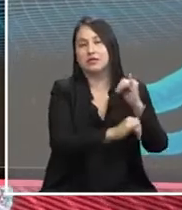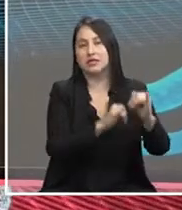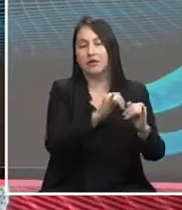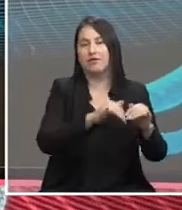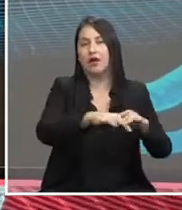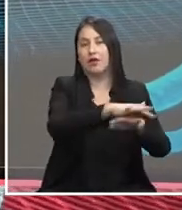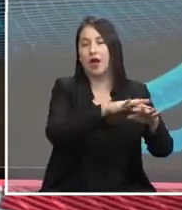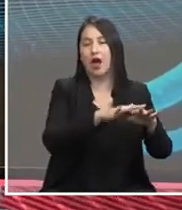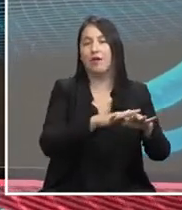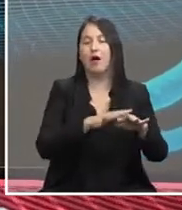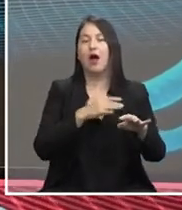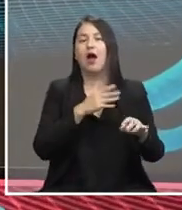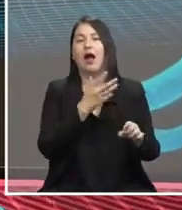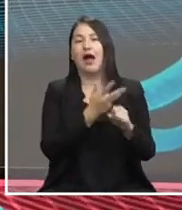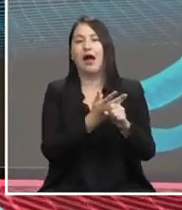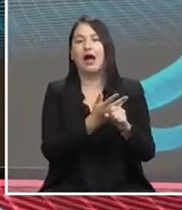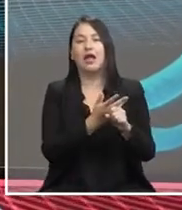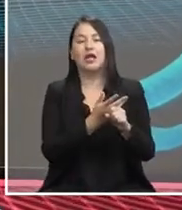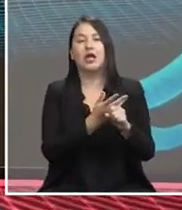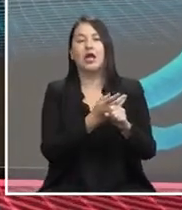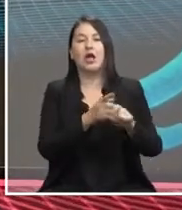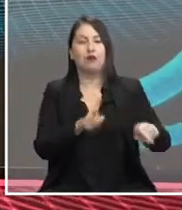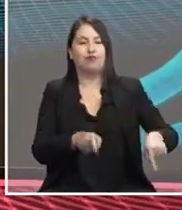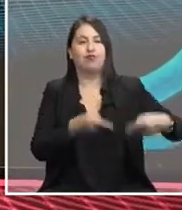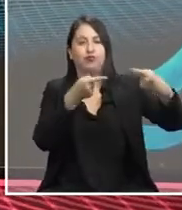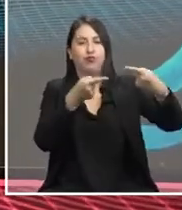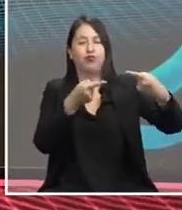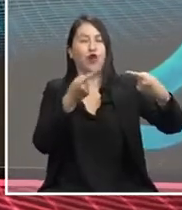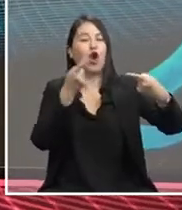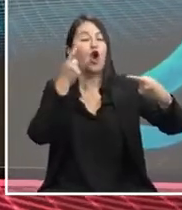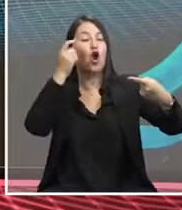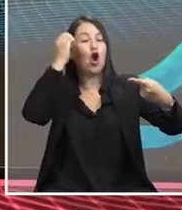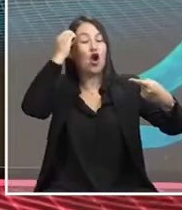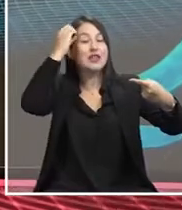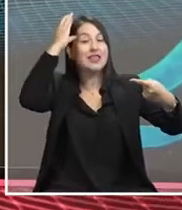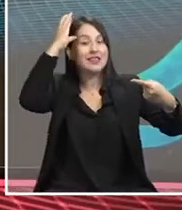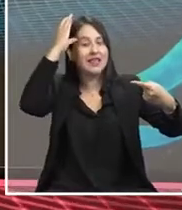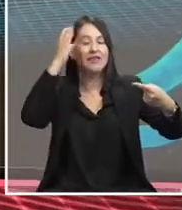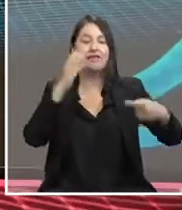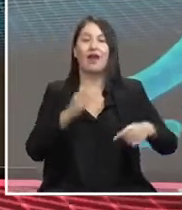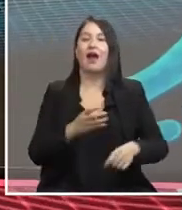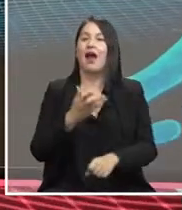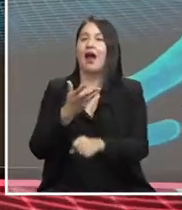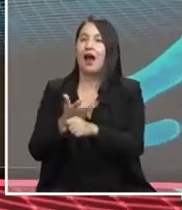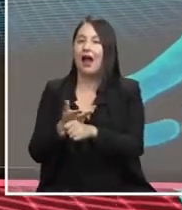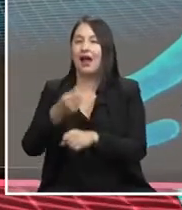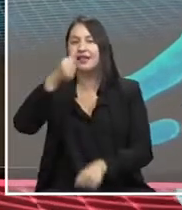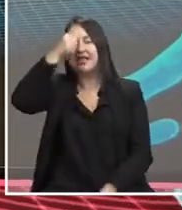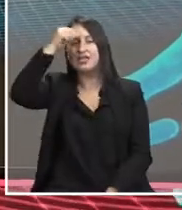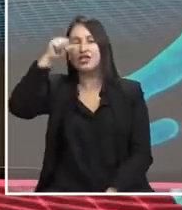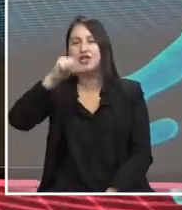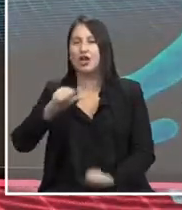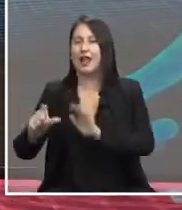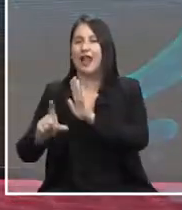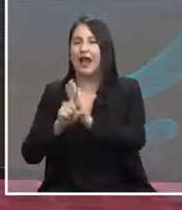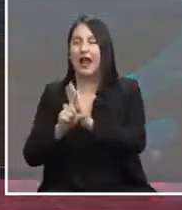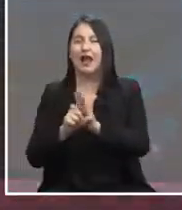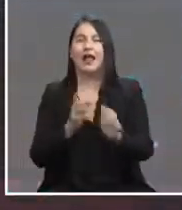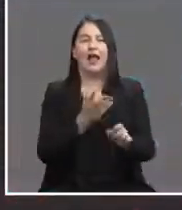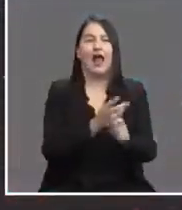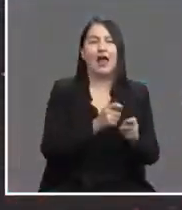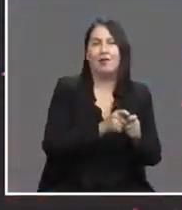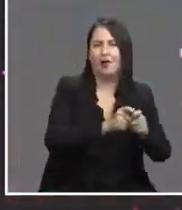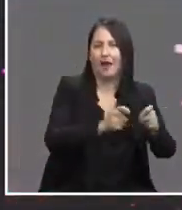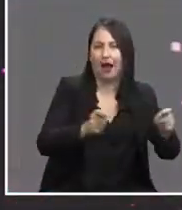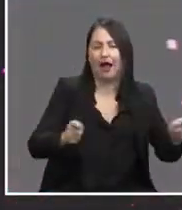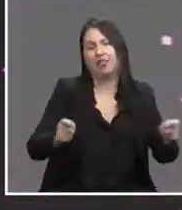monetary confrontations, you have legal sanctions, propaganda, standards, etc., etc. Many fields